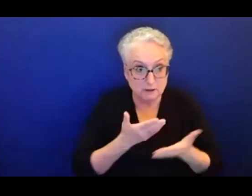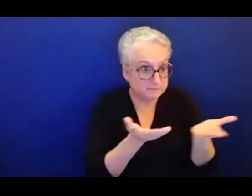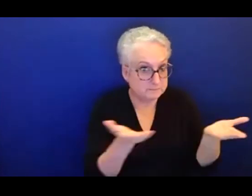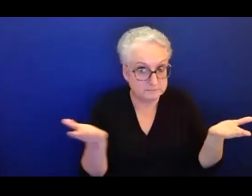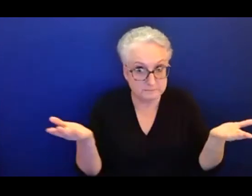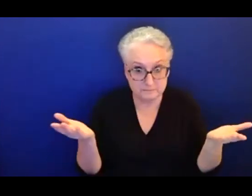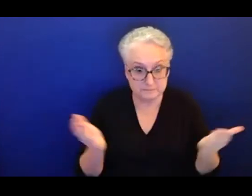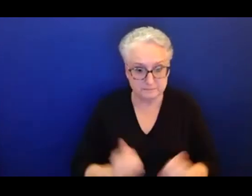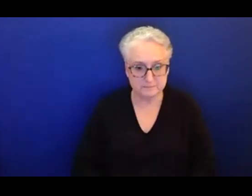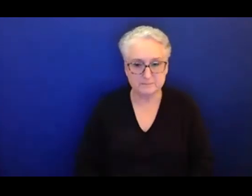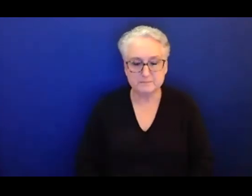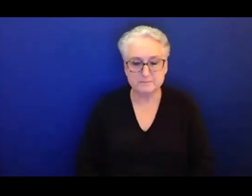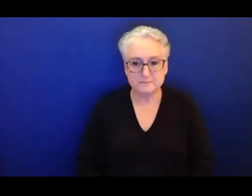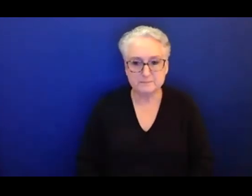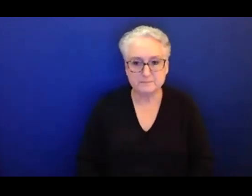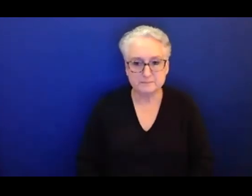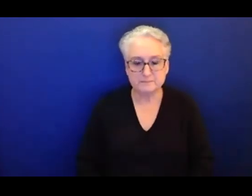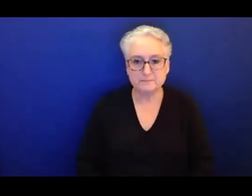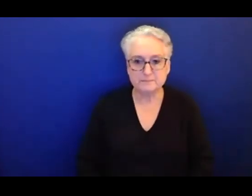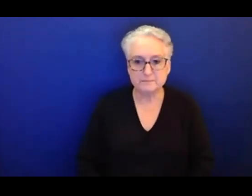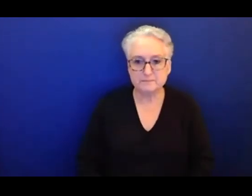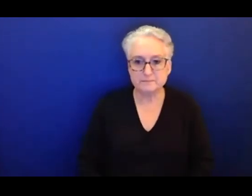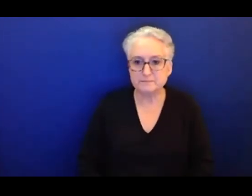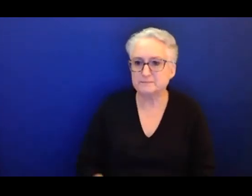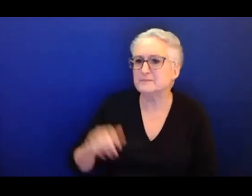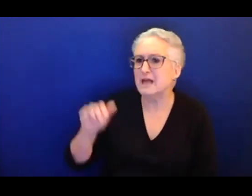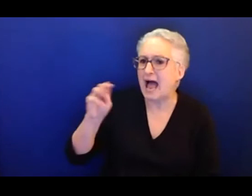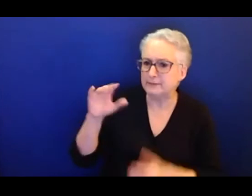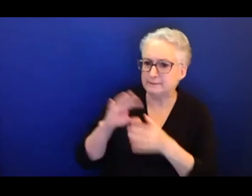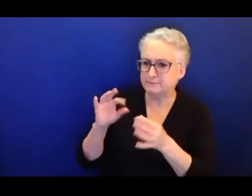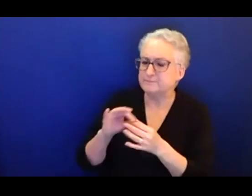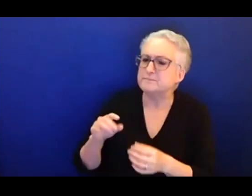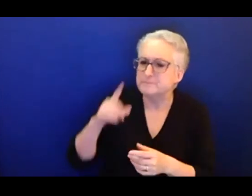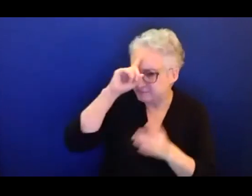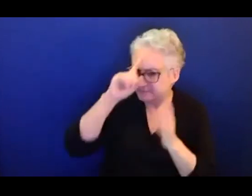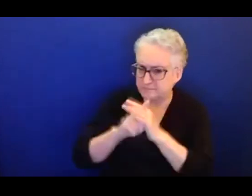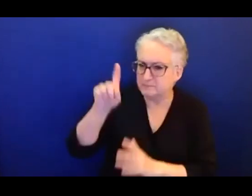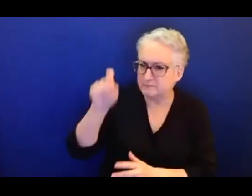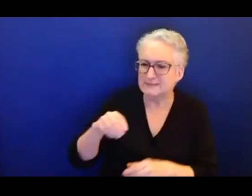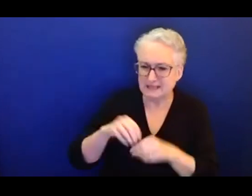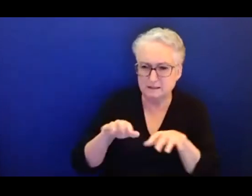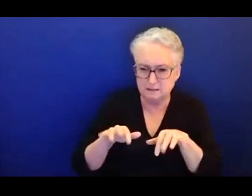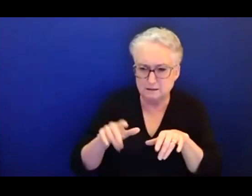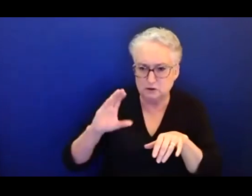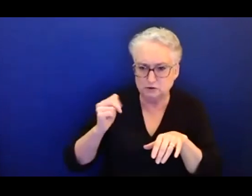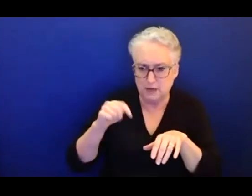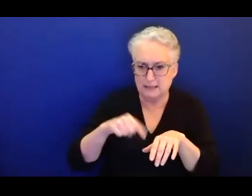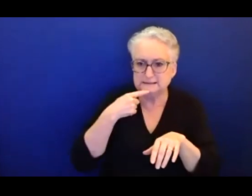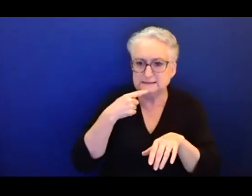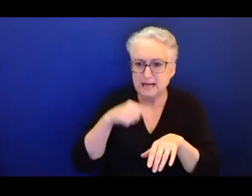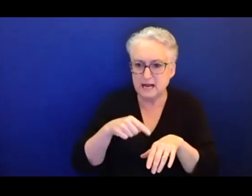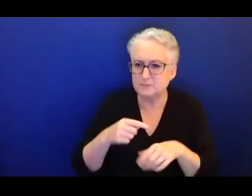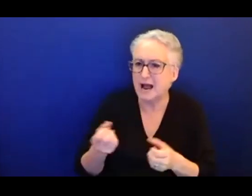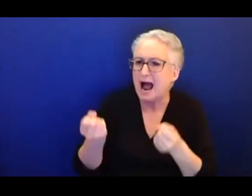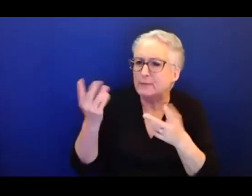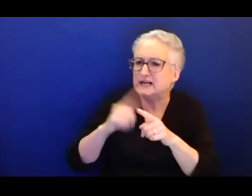Hi, So- Sarah. We have one in the chat that says, how many different playgrounds will see the improvements? Yep. So we have a